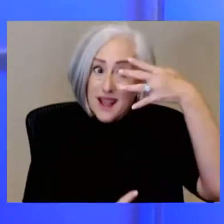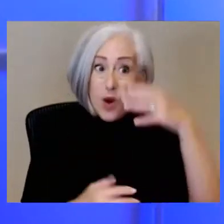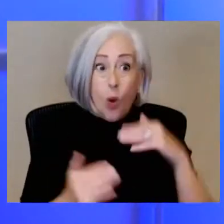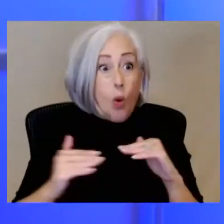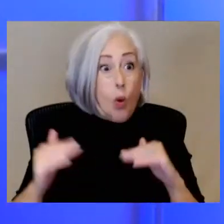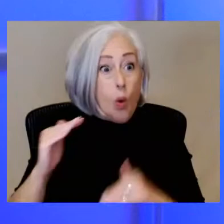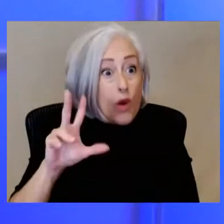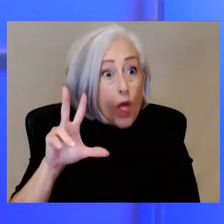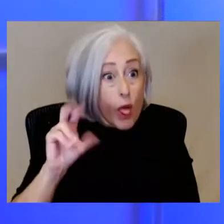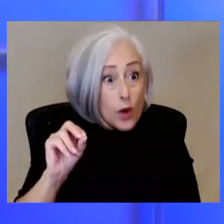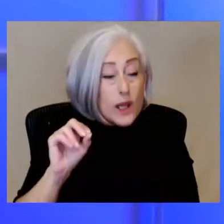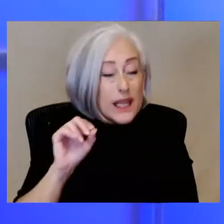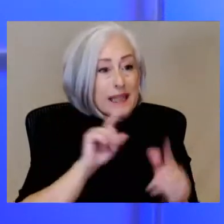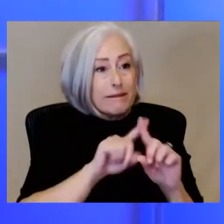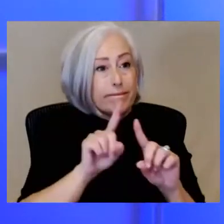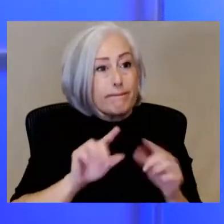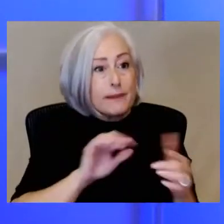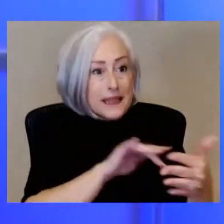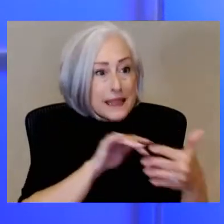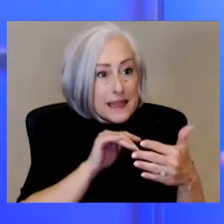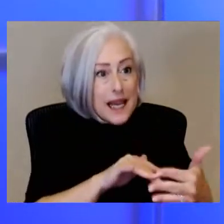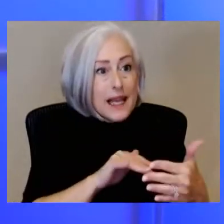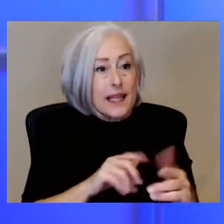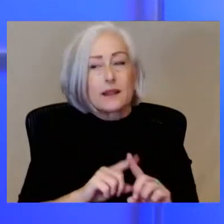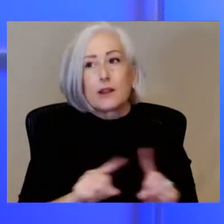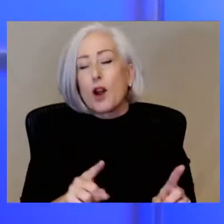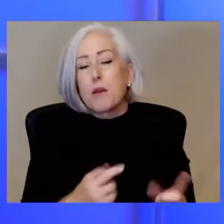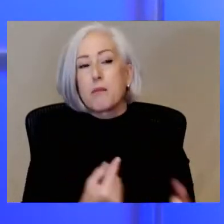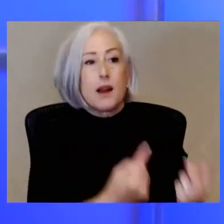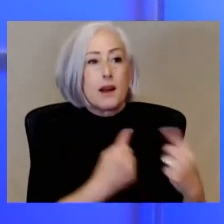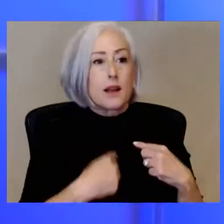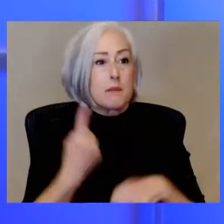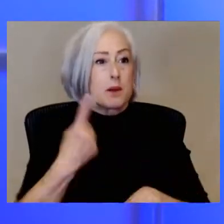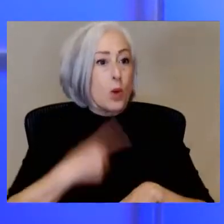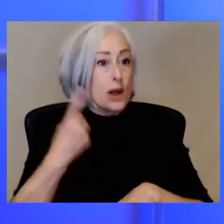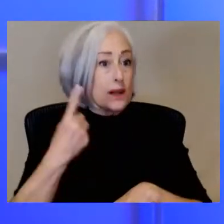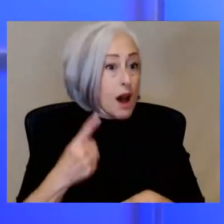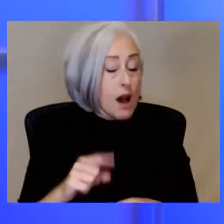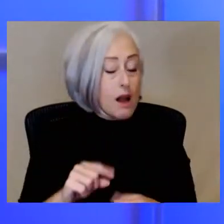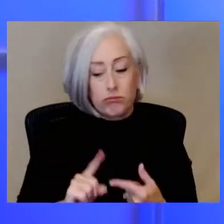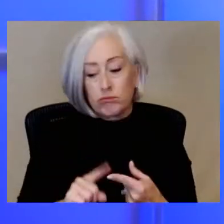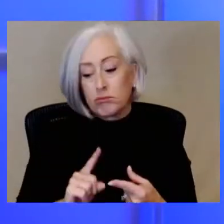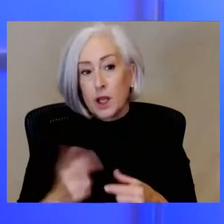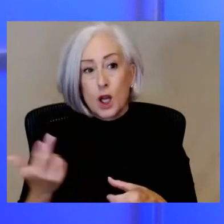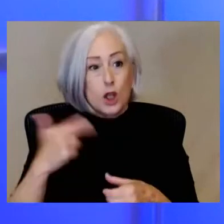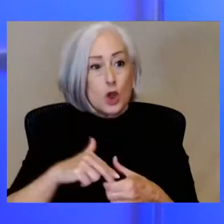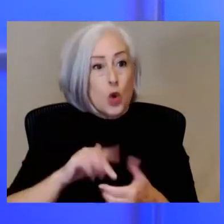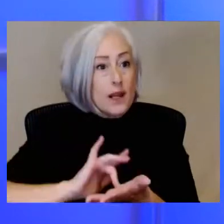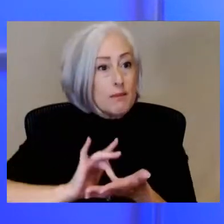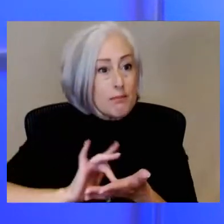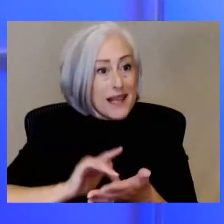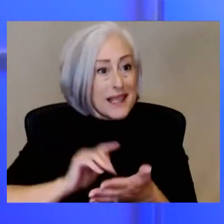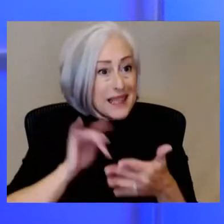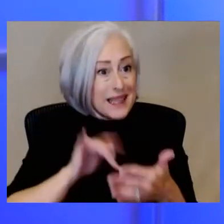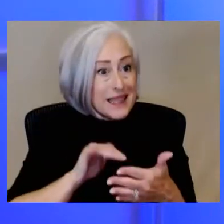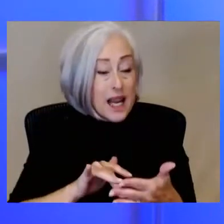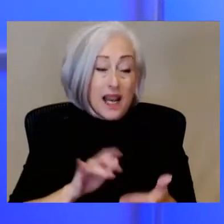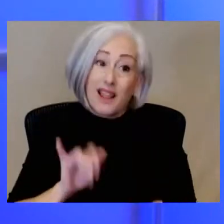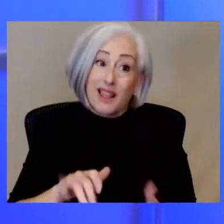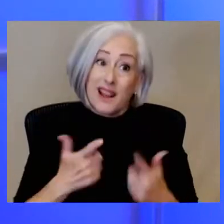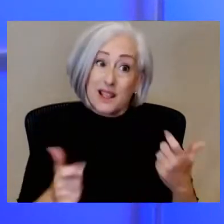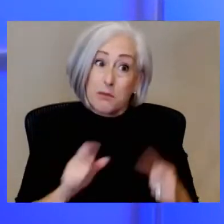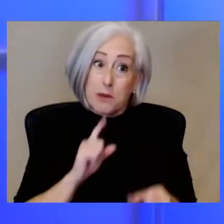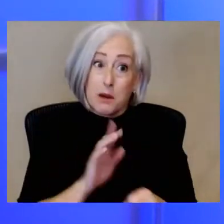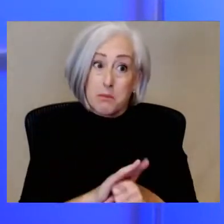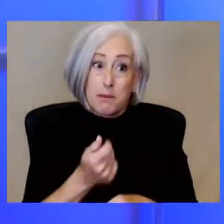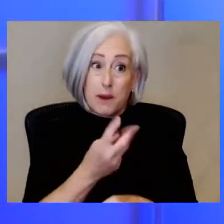and there's everything from just coming in, sort of one-time deal, to joining a drug study, which is a big commitment that might last a couple